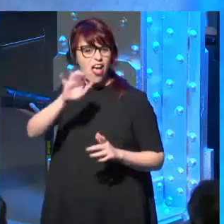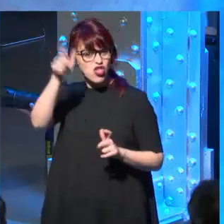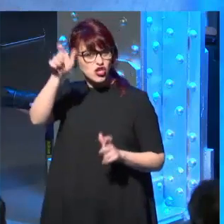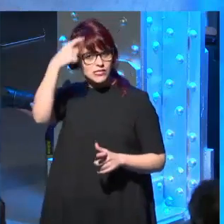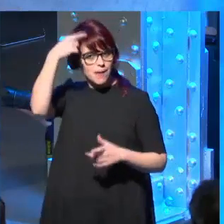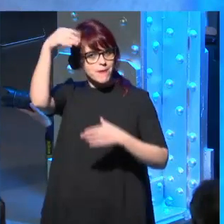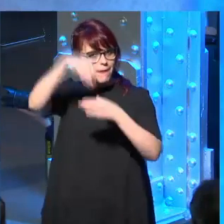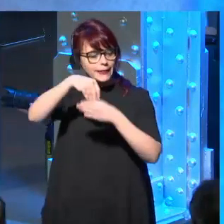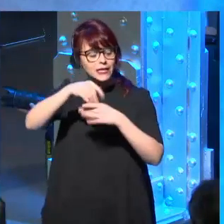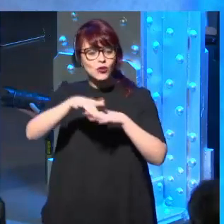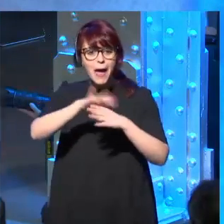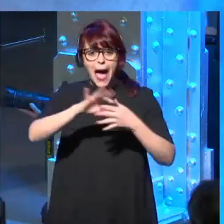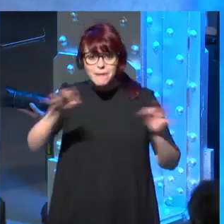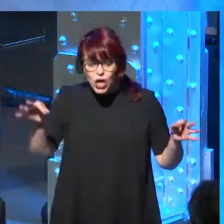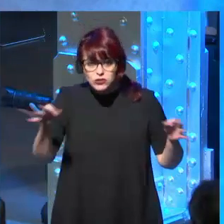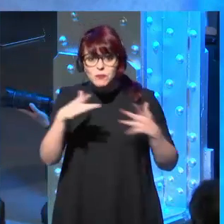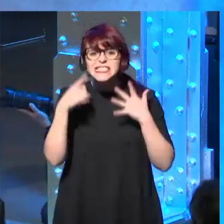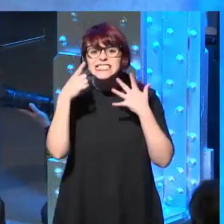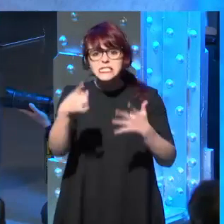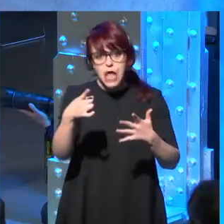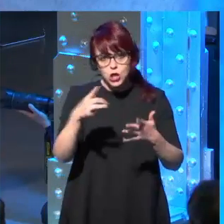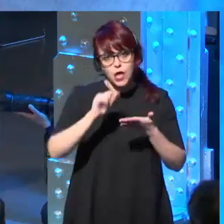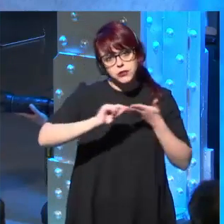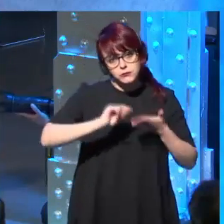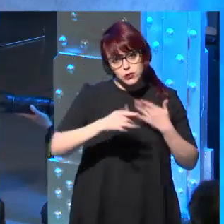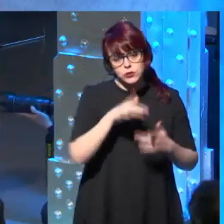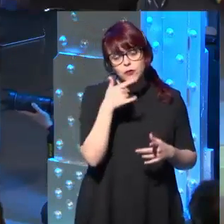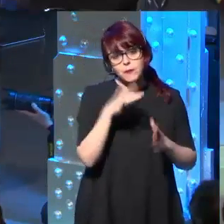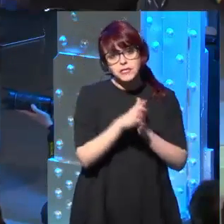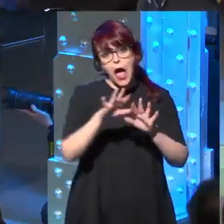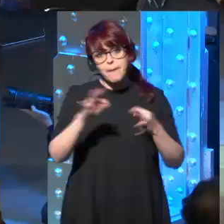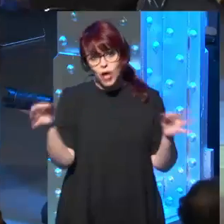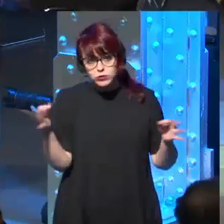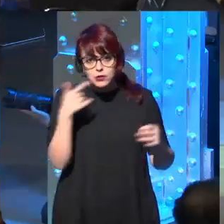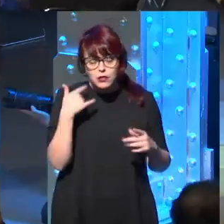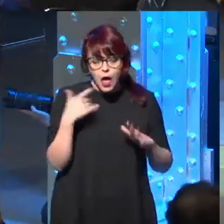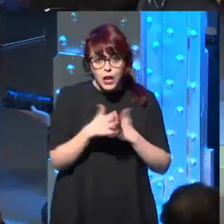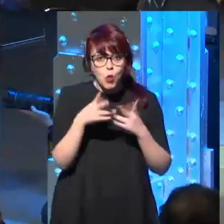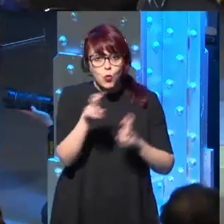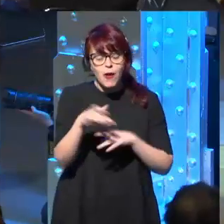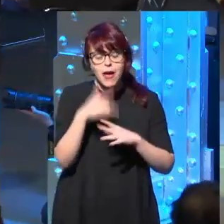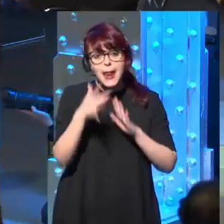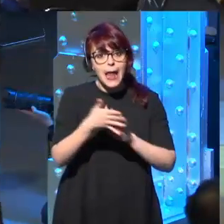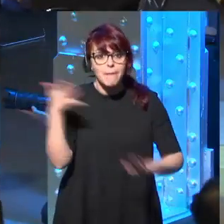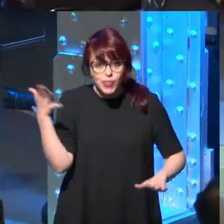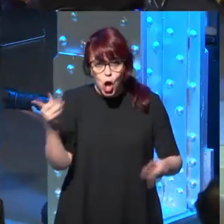editor, now I have another book. Everyone, what? And I said, don't worry, it's a short book. It's a short